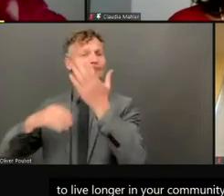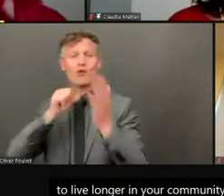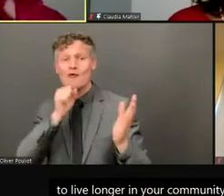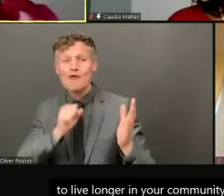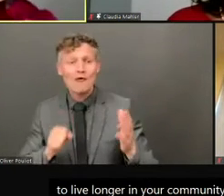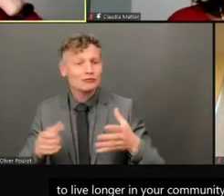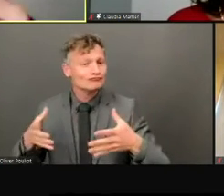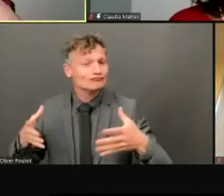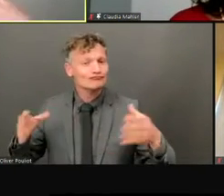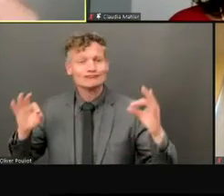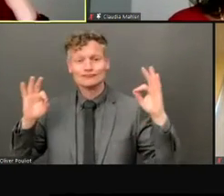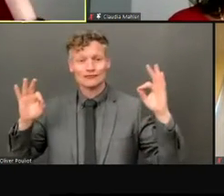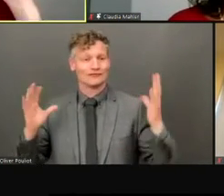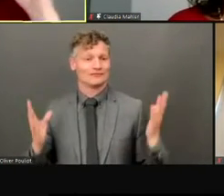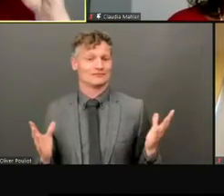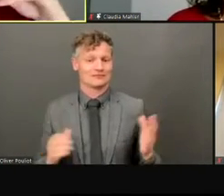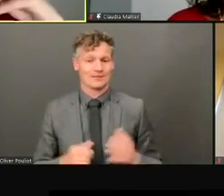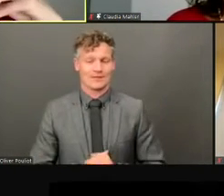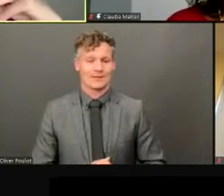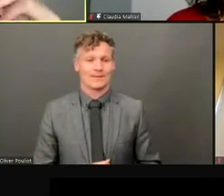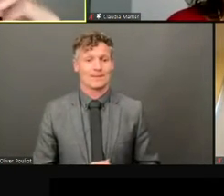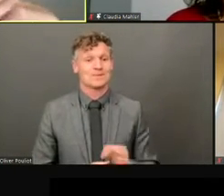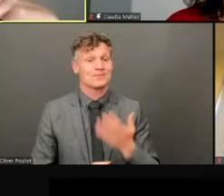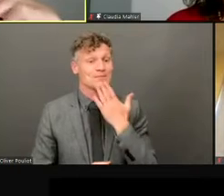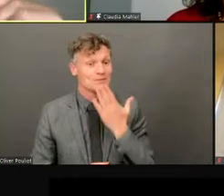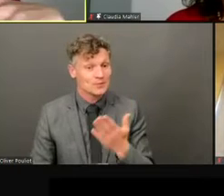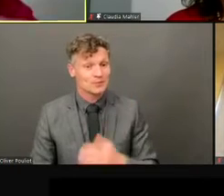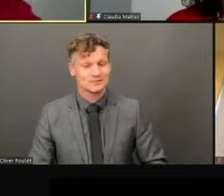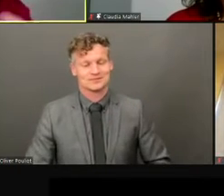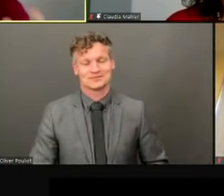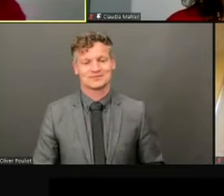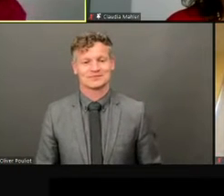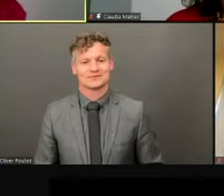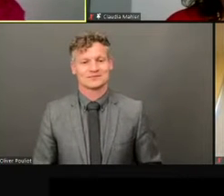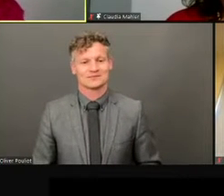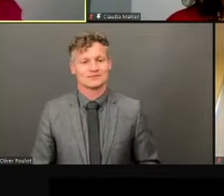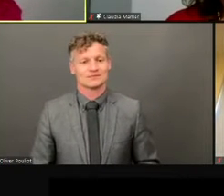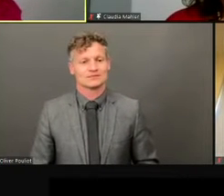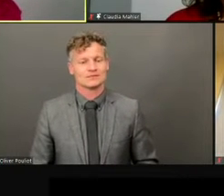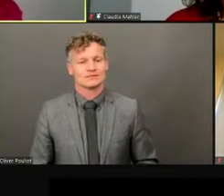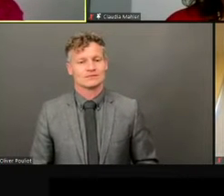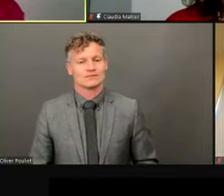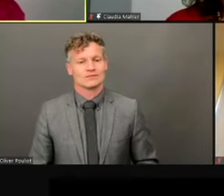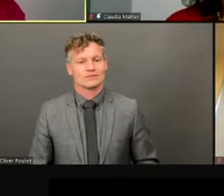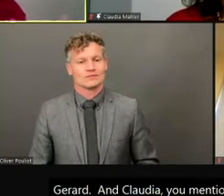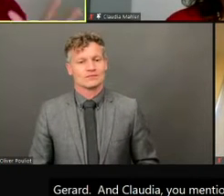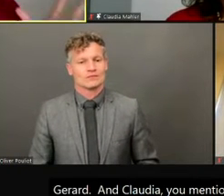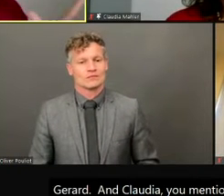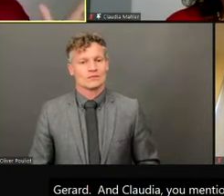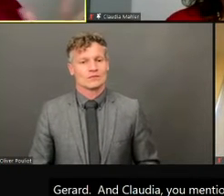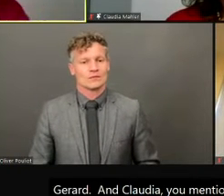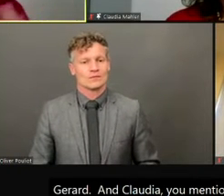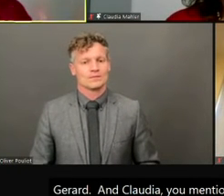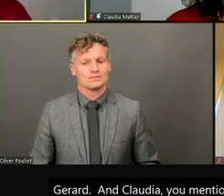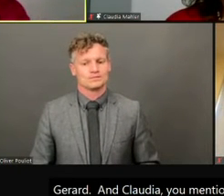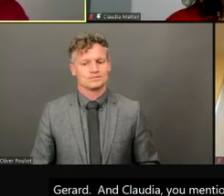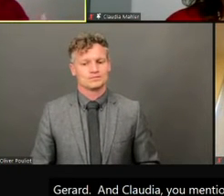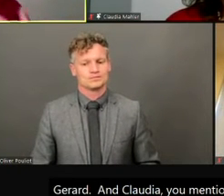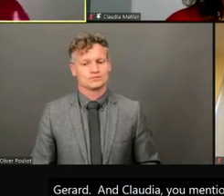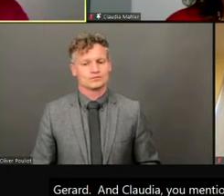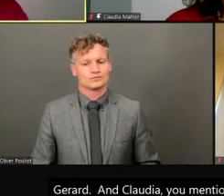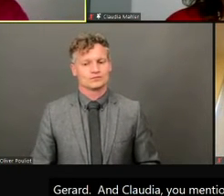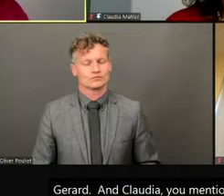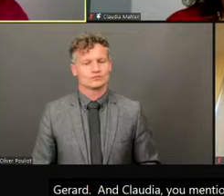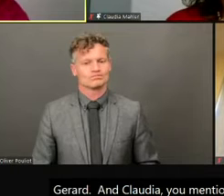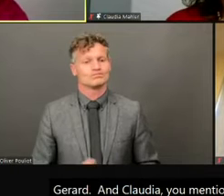Thanks, Gerard. And Claudia, you mentioned that you received this question in terms of, the existing system